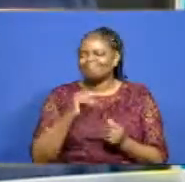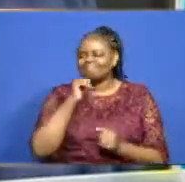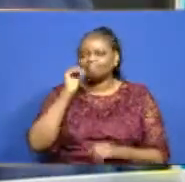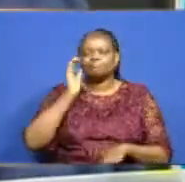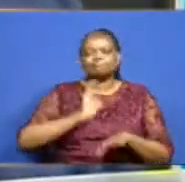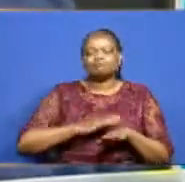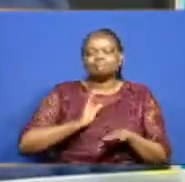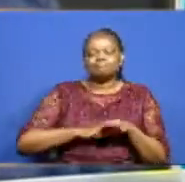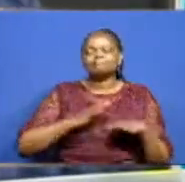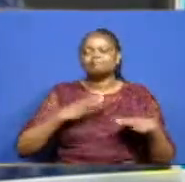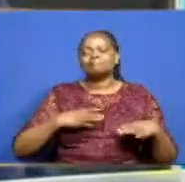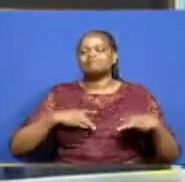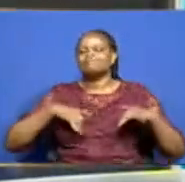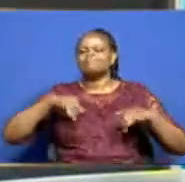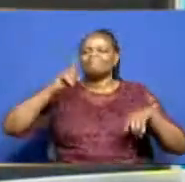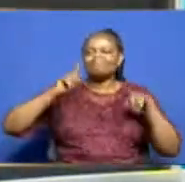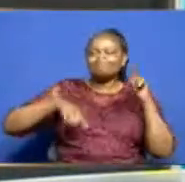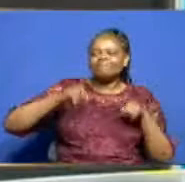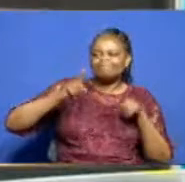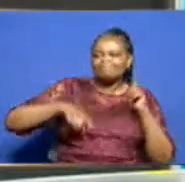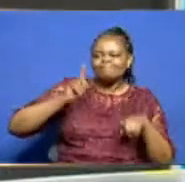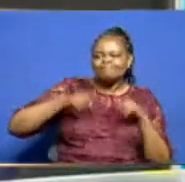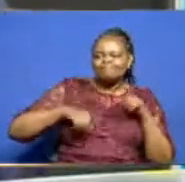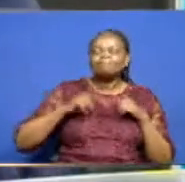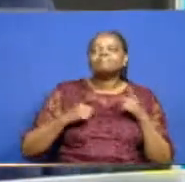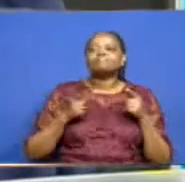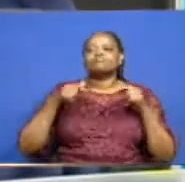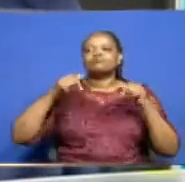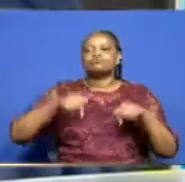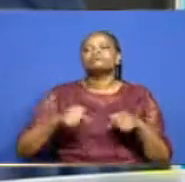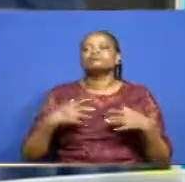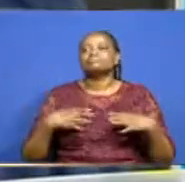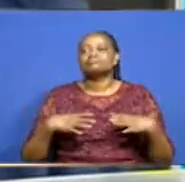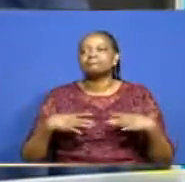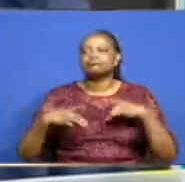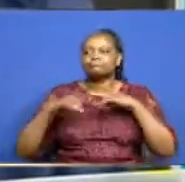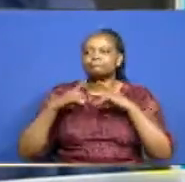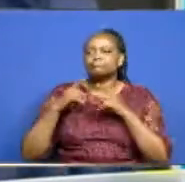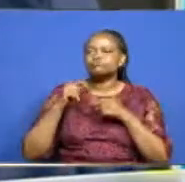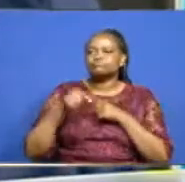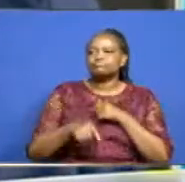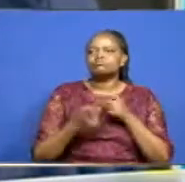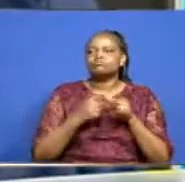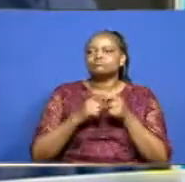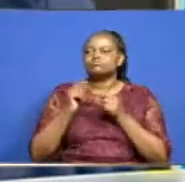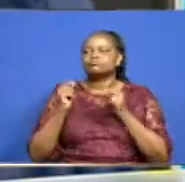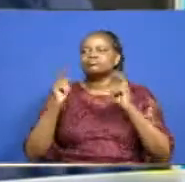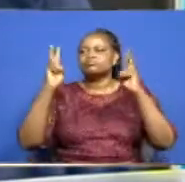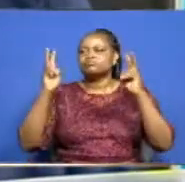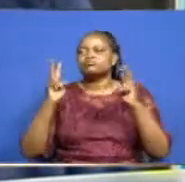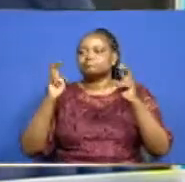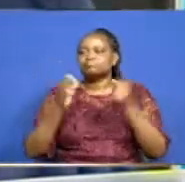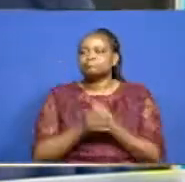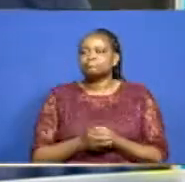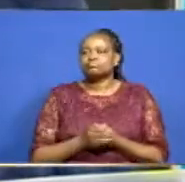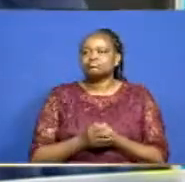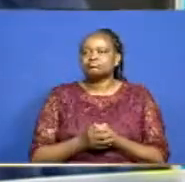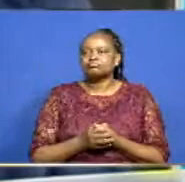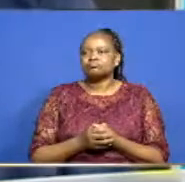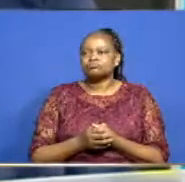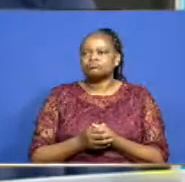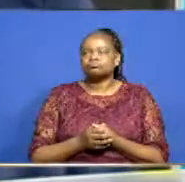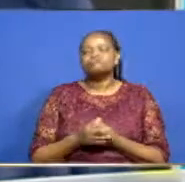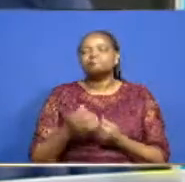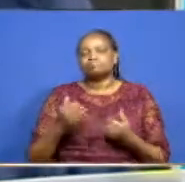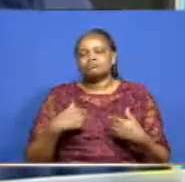this will form part of our conversation this morning with stakeholders who are with me in studio. But then other issues also are that as we speak this particular